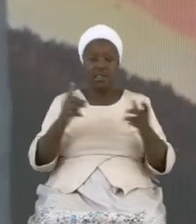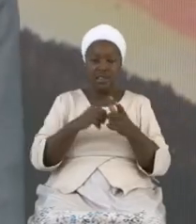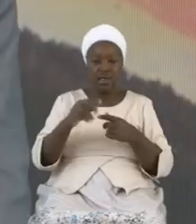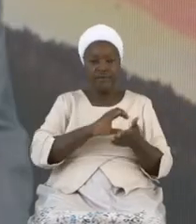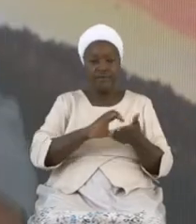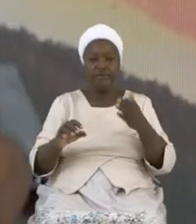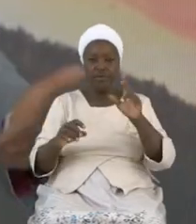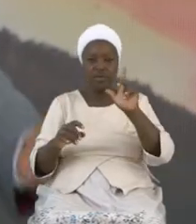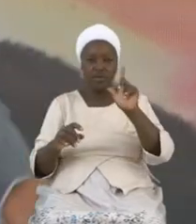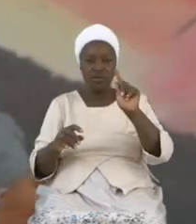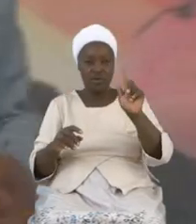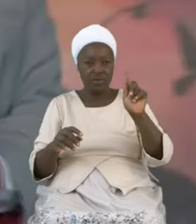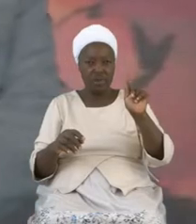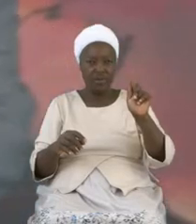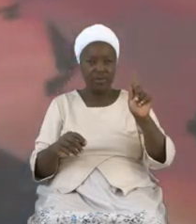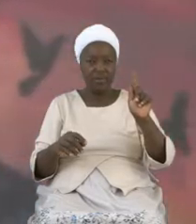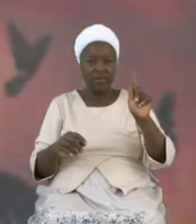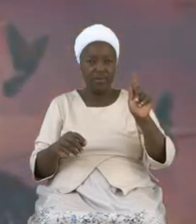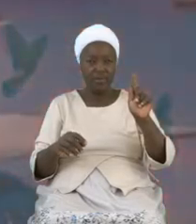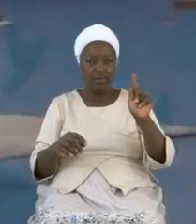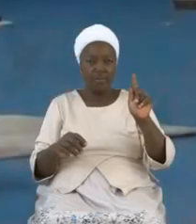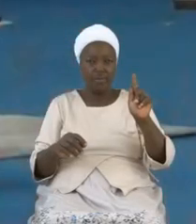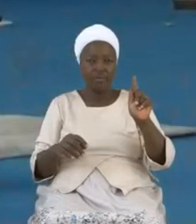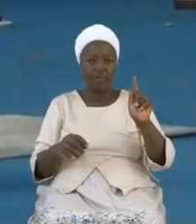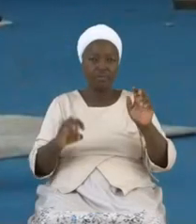21, envies,